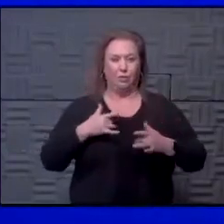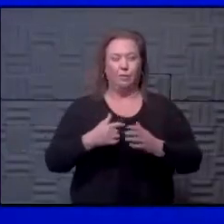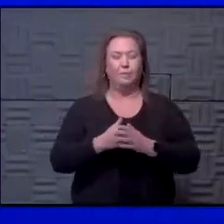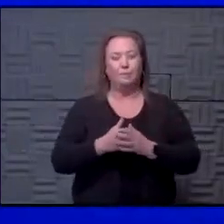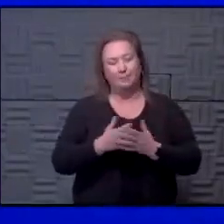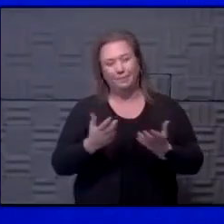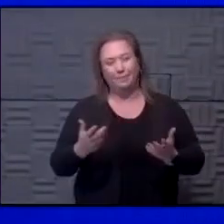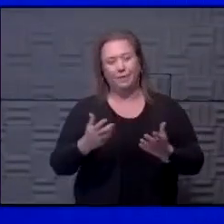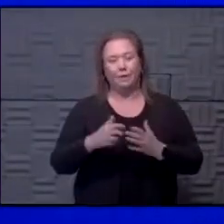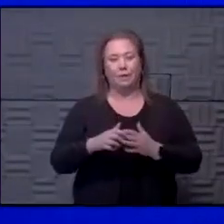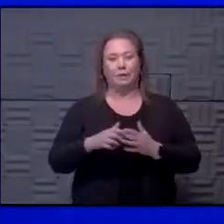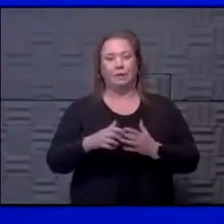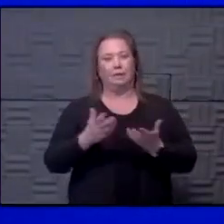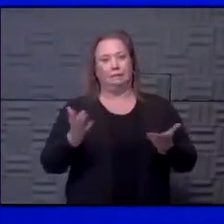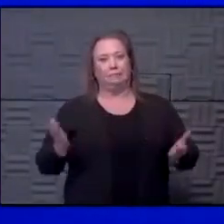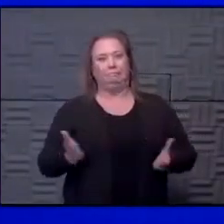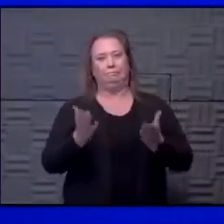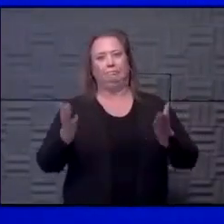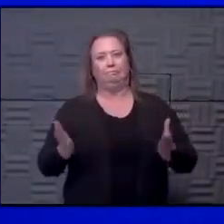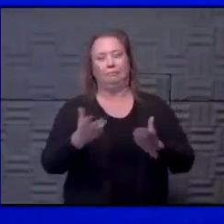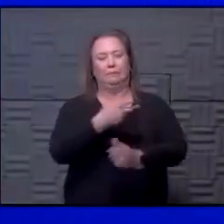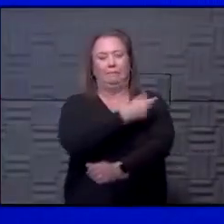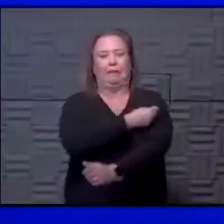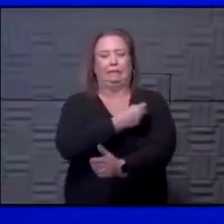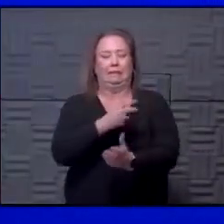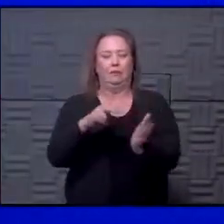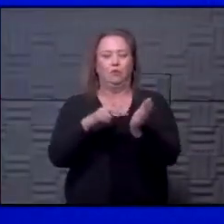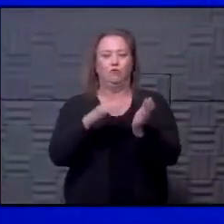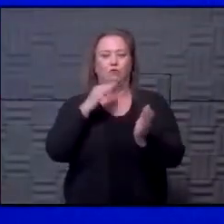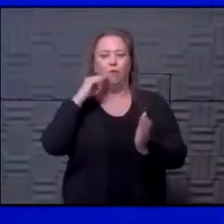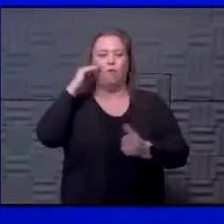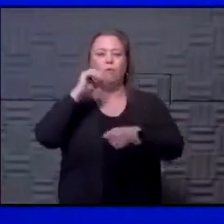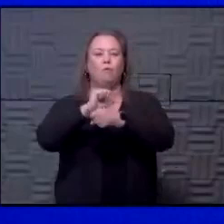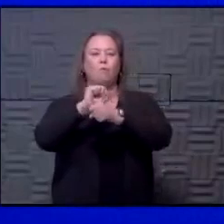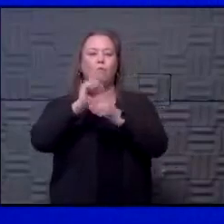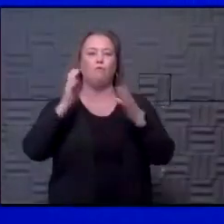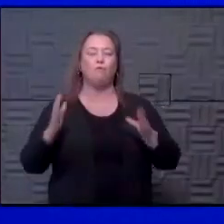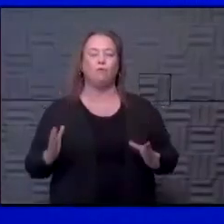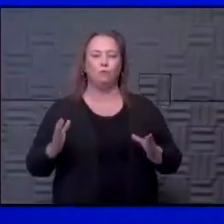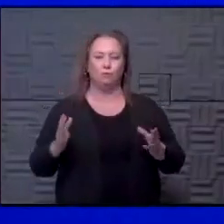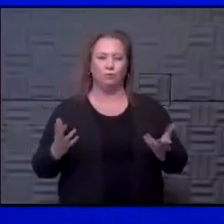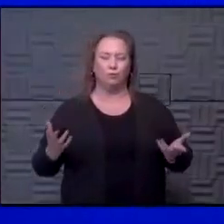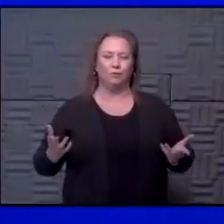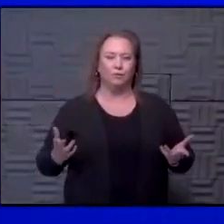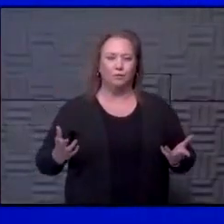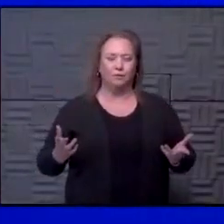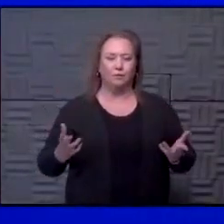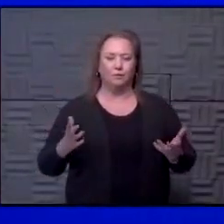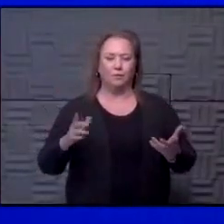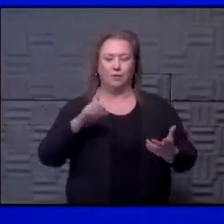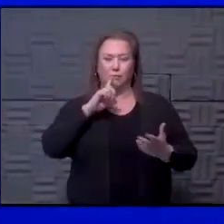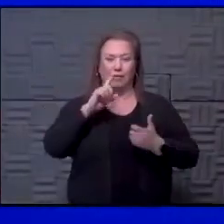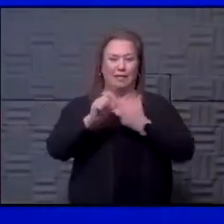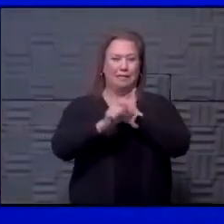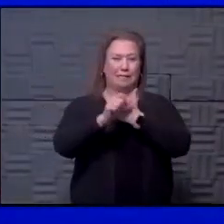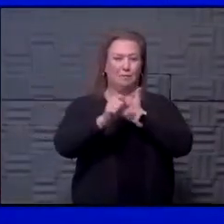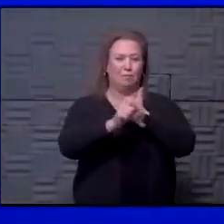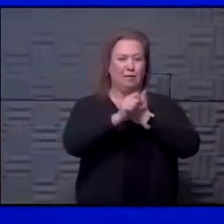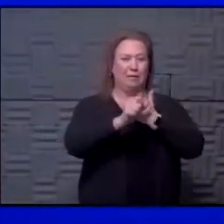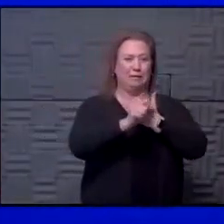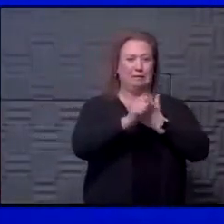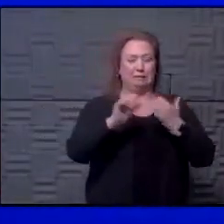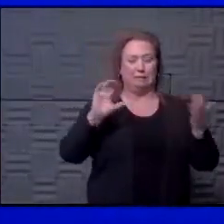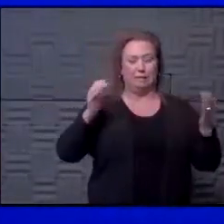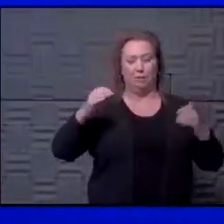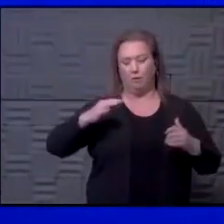too. You're like, come on, guys, let's get this done. And I think that, again, it's all about the risk-benefit ratio.